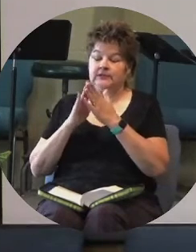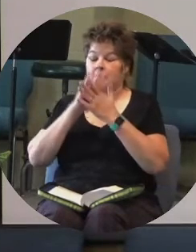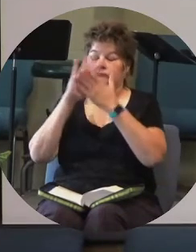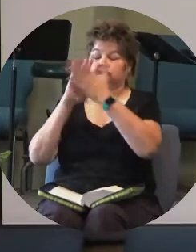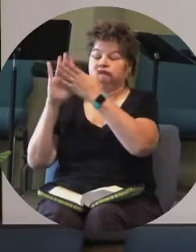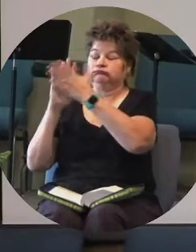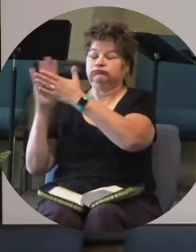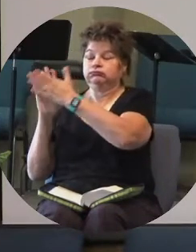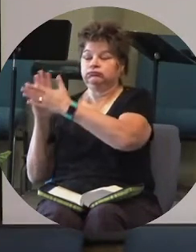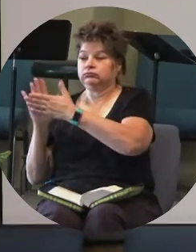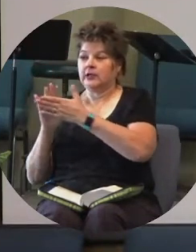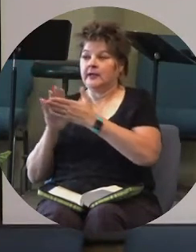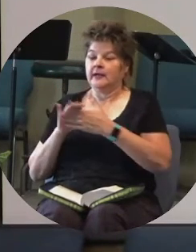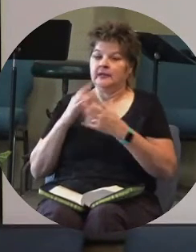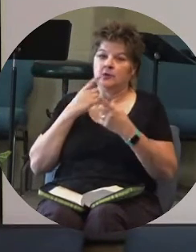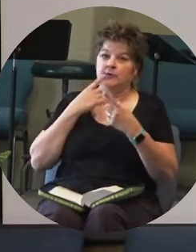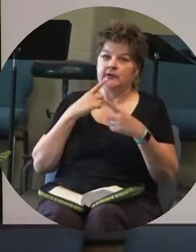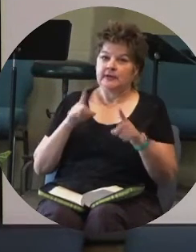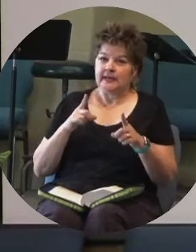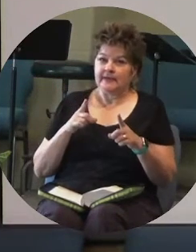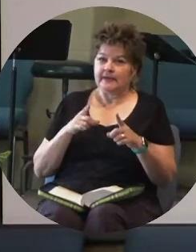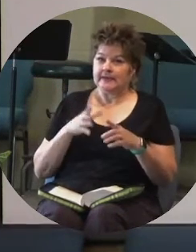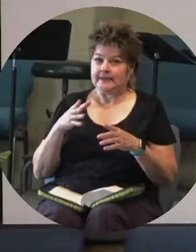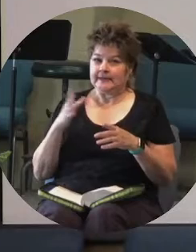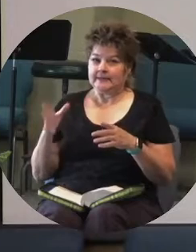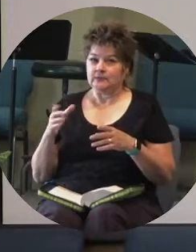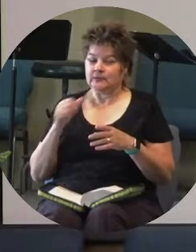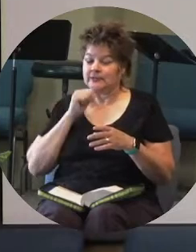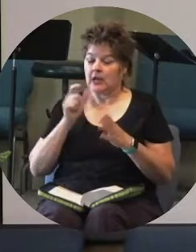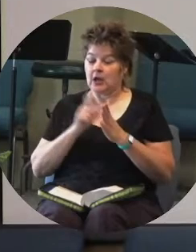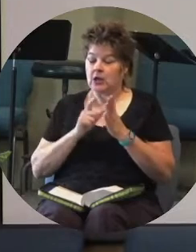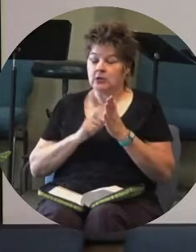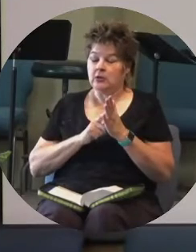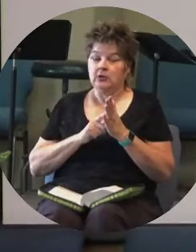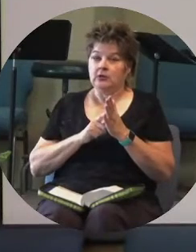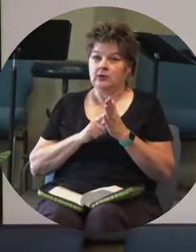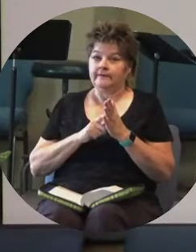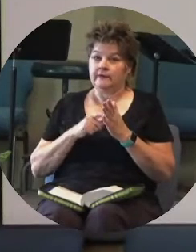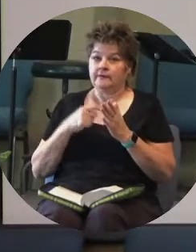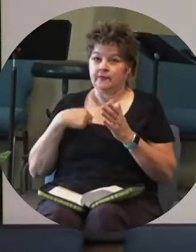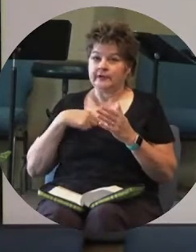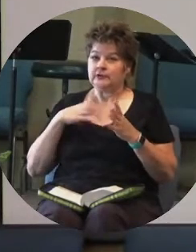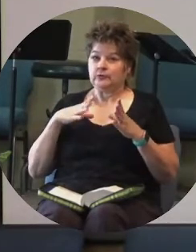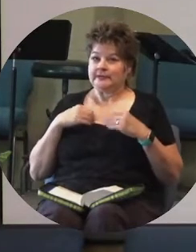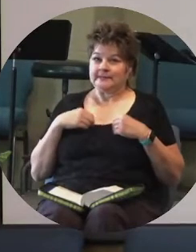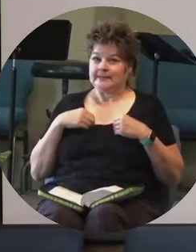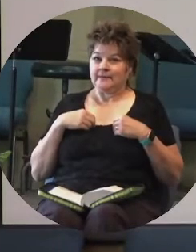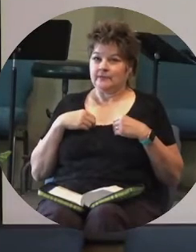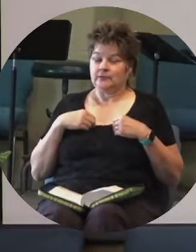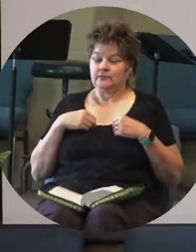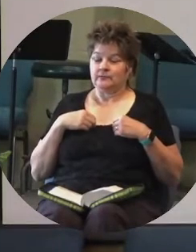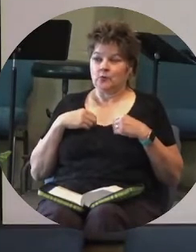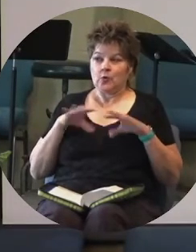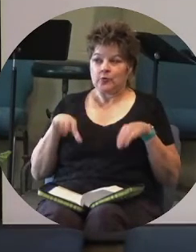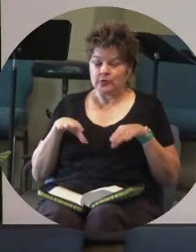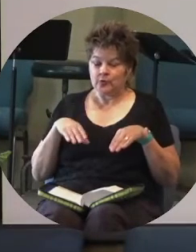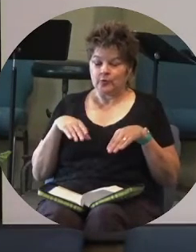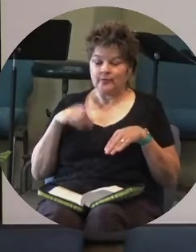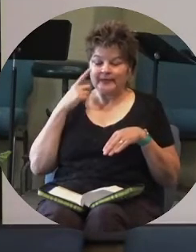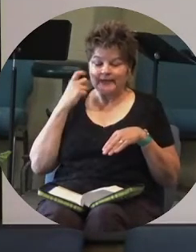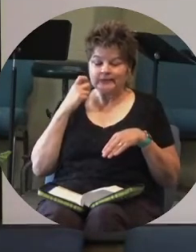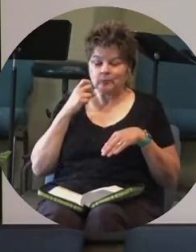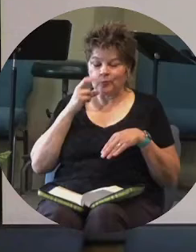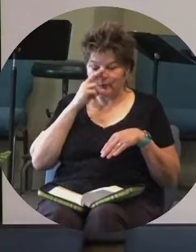proclaiming customs which it is not lawful for us to accept or to observe, being Romans. All of a sudden,